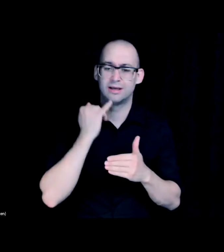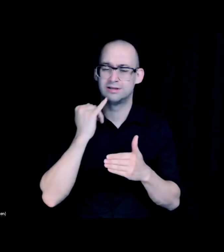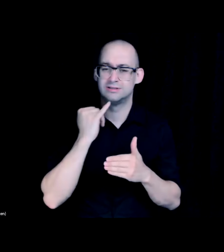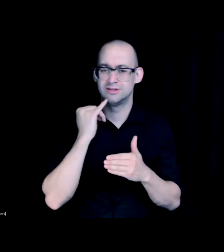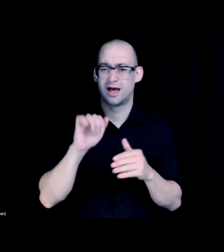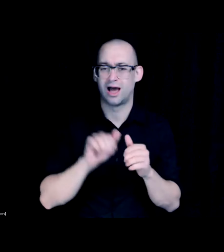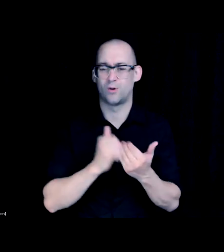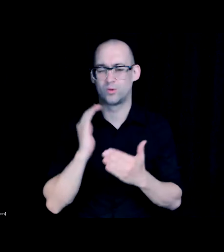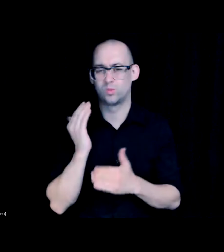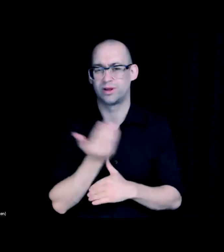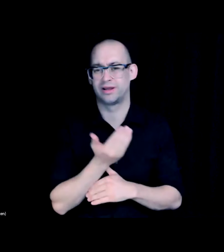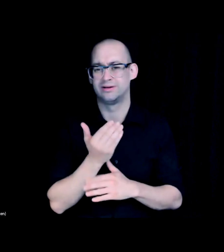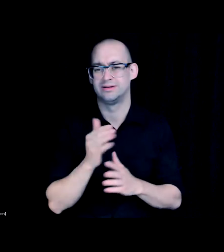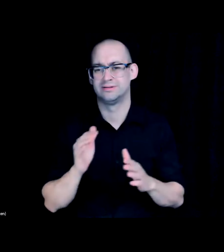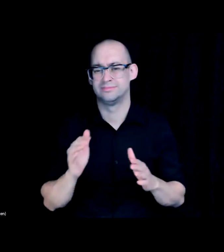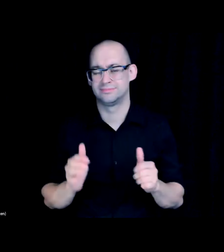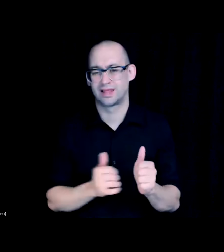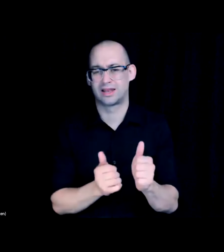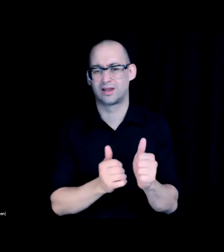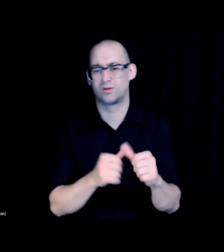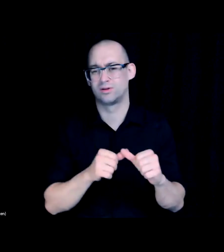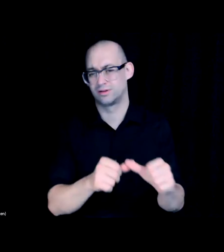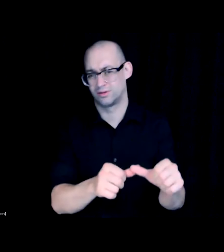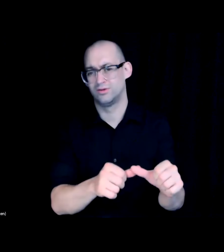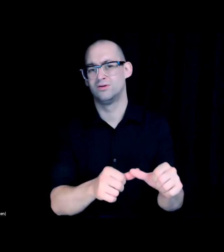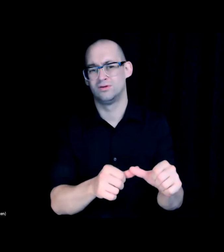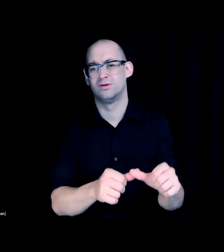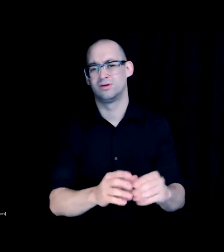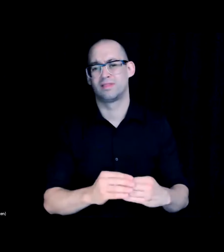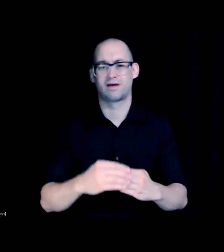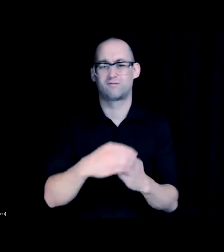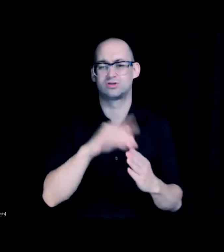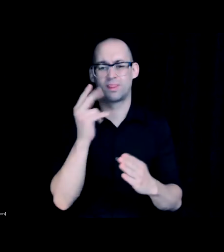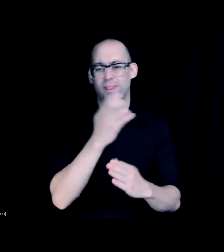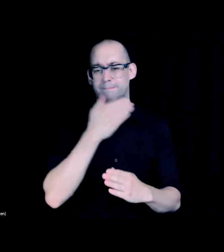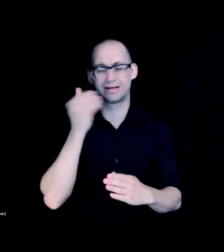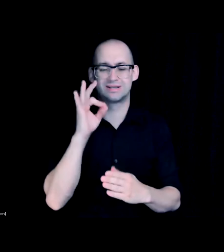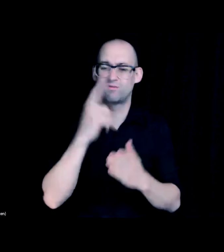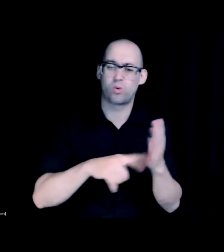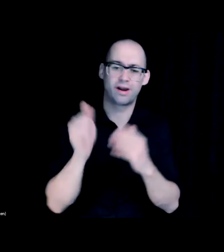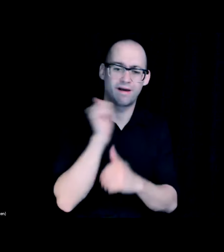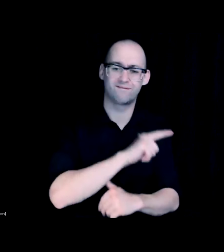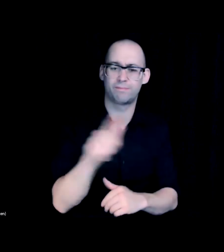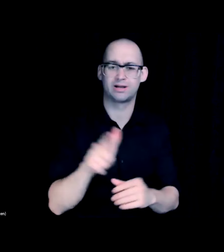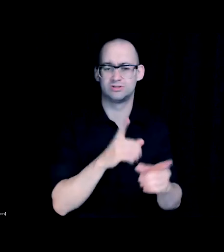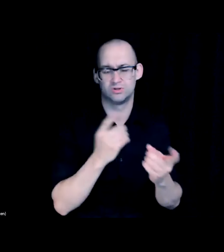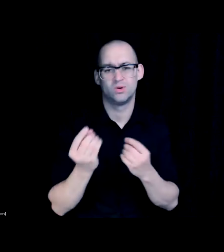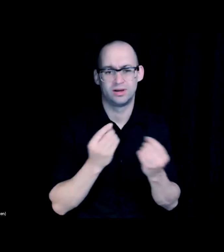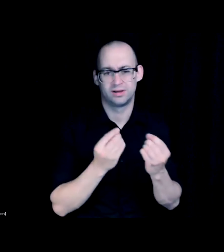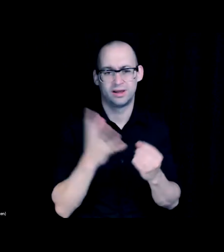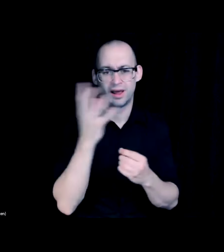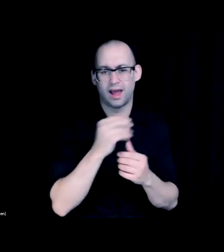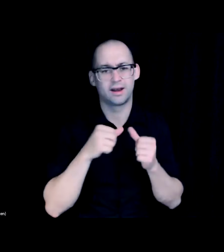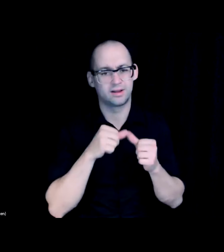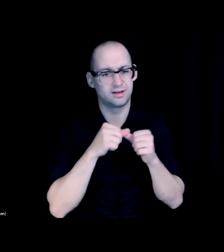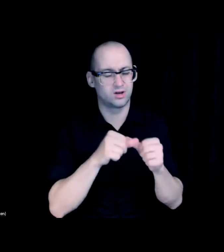how do we continue to leverage the best of what everyone is doing, and continue to kind of